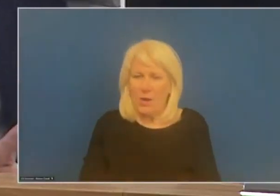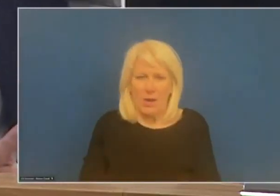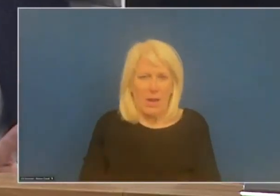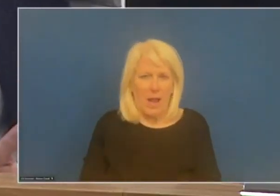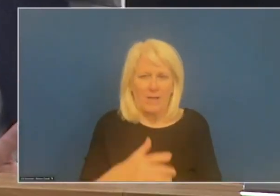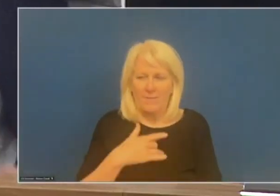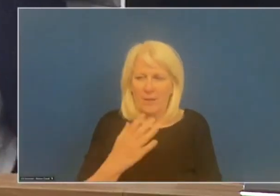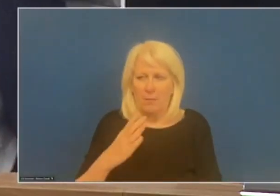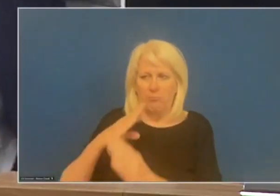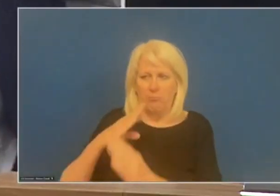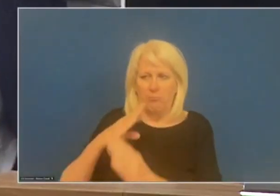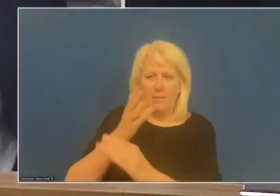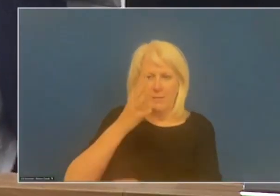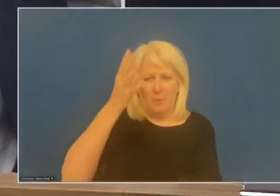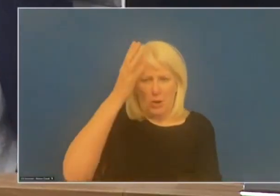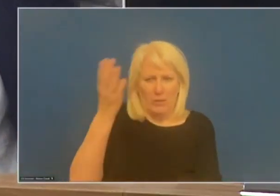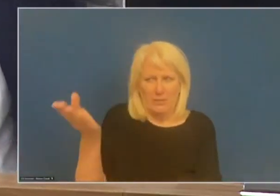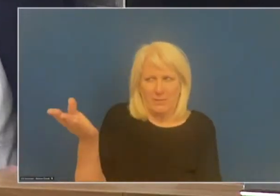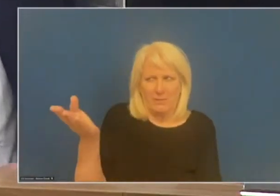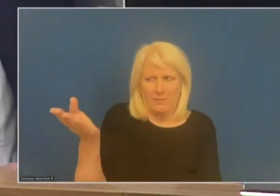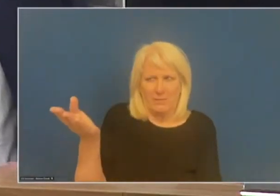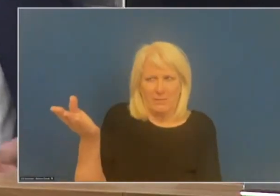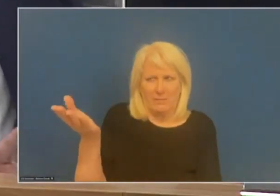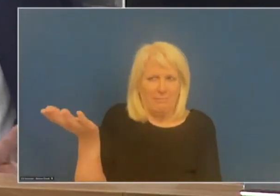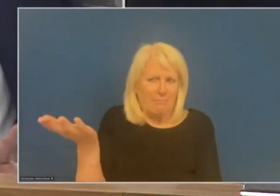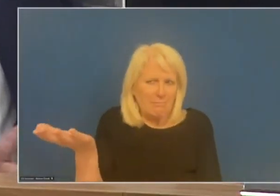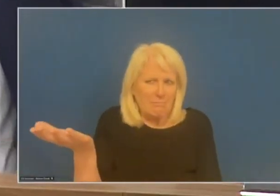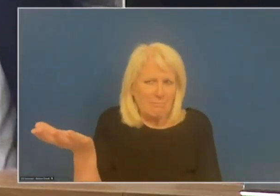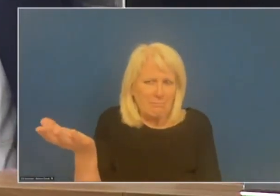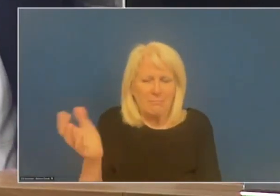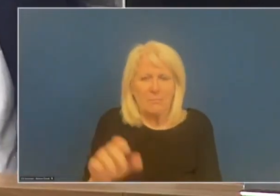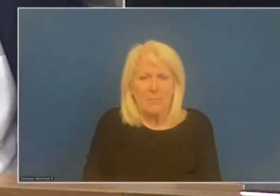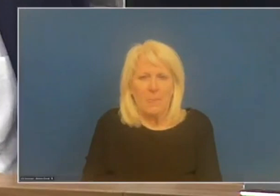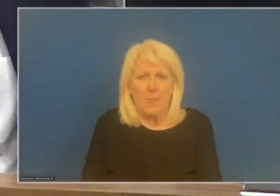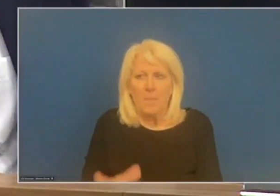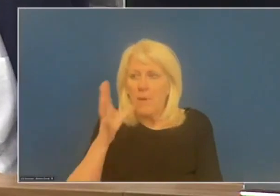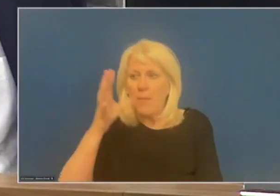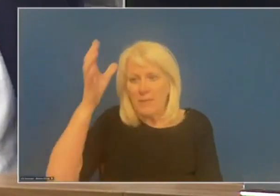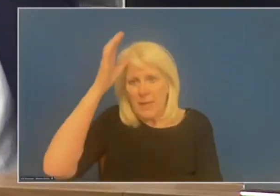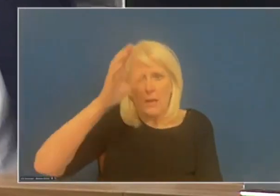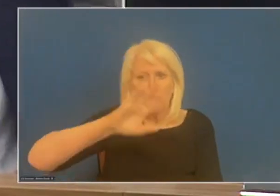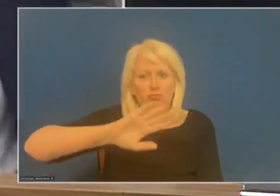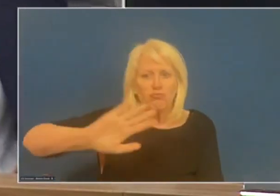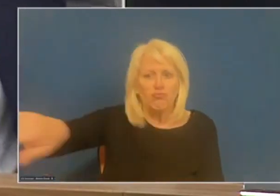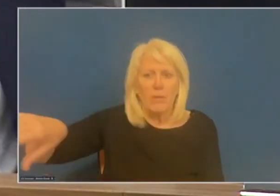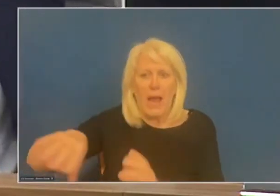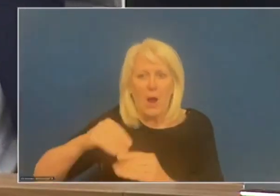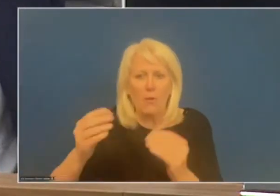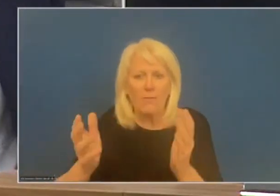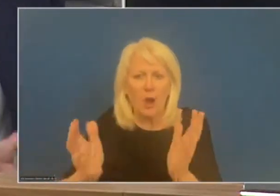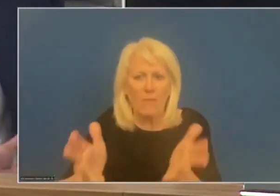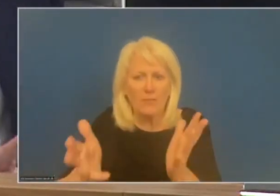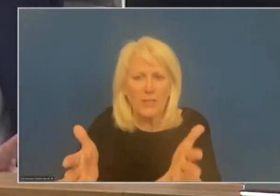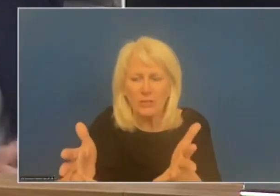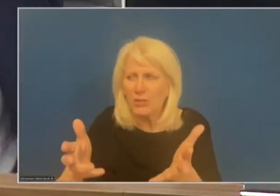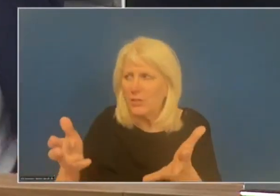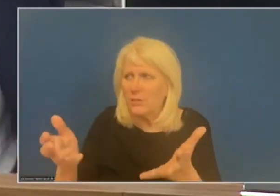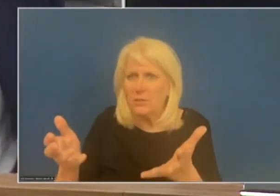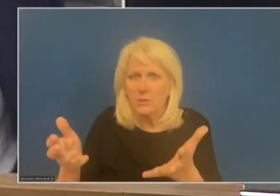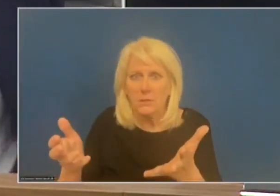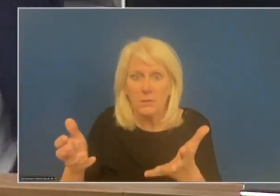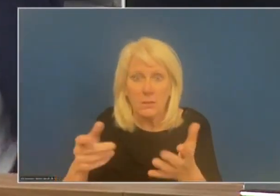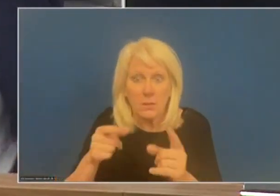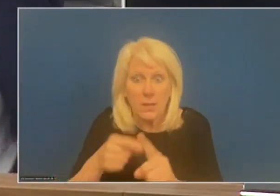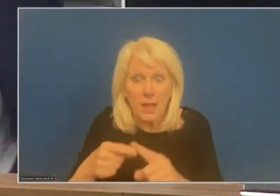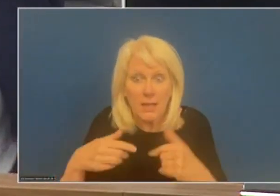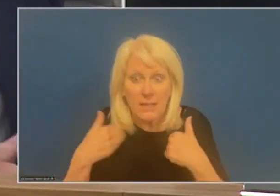anti-parent. It basically removes mom and dad from a conversation where, especially at this young